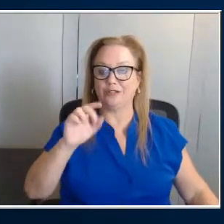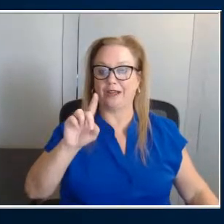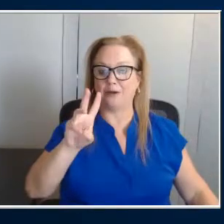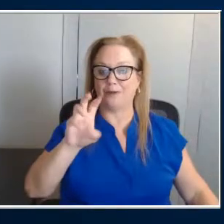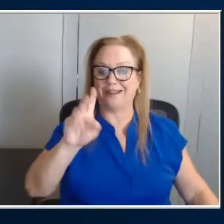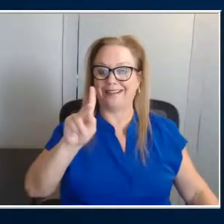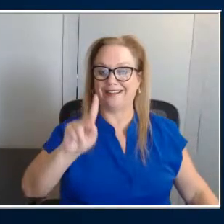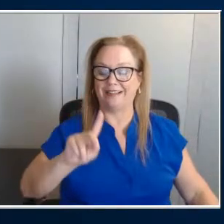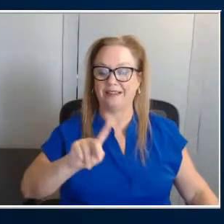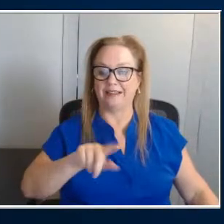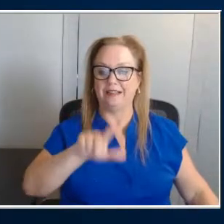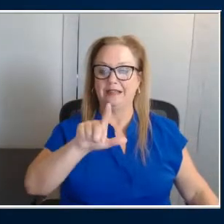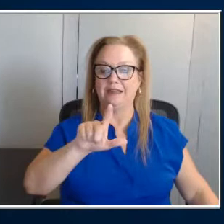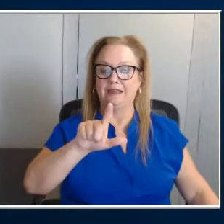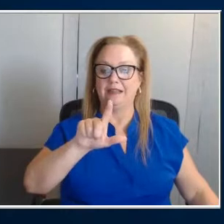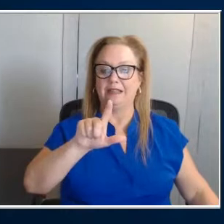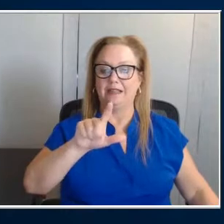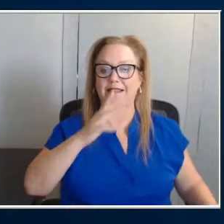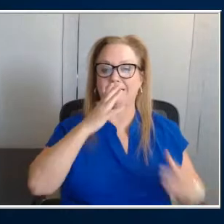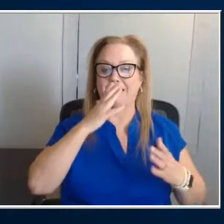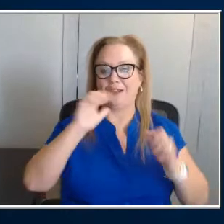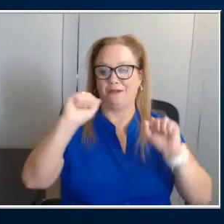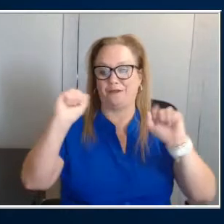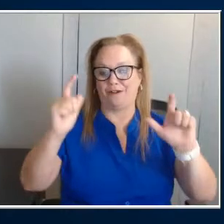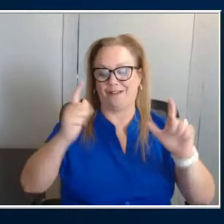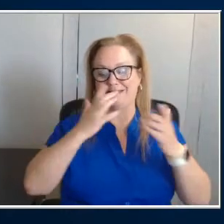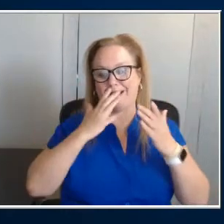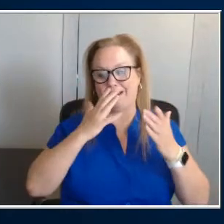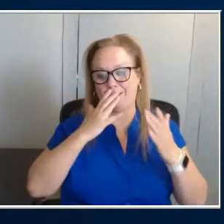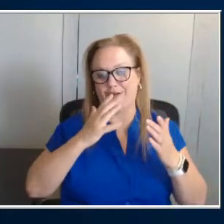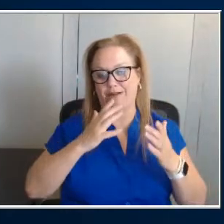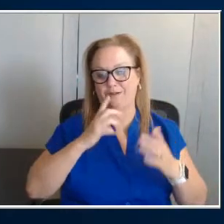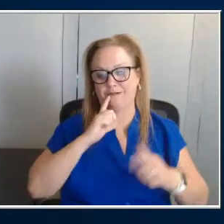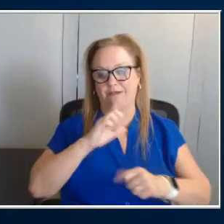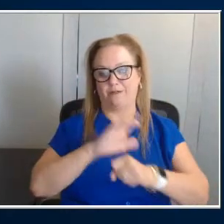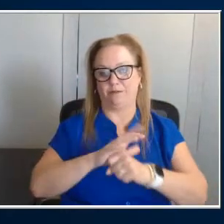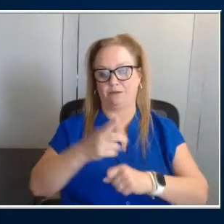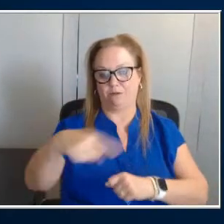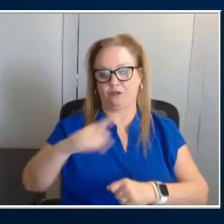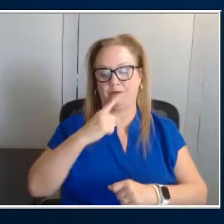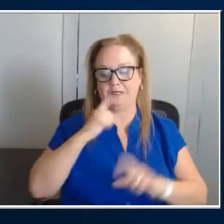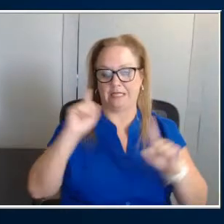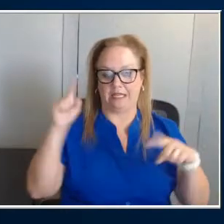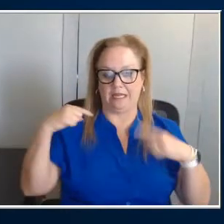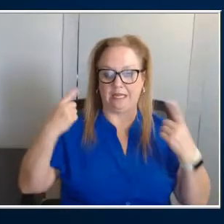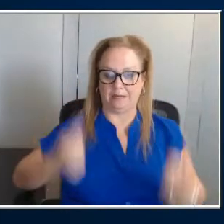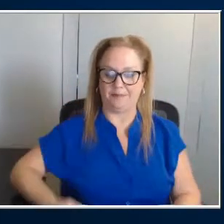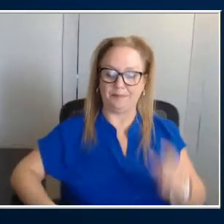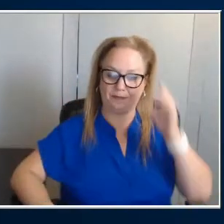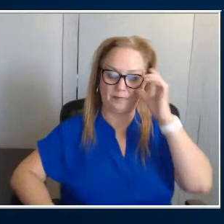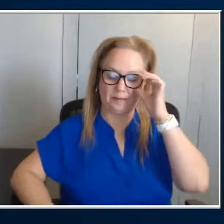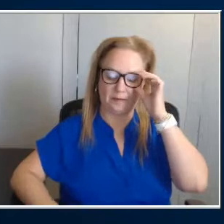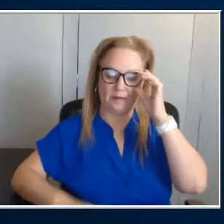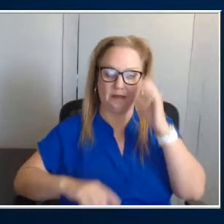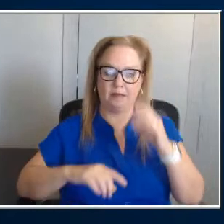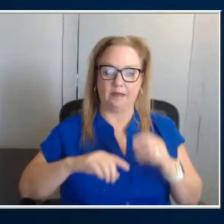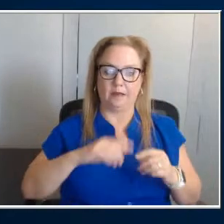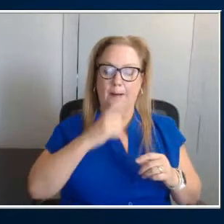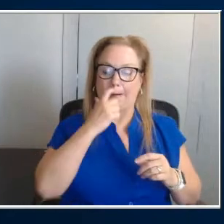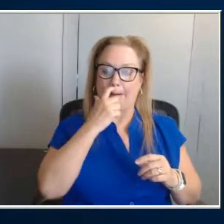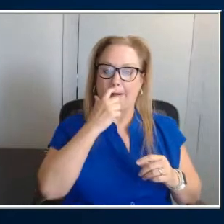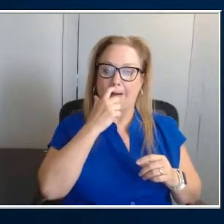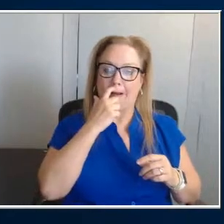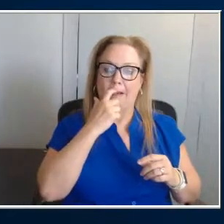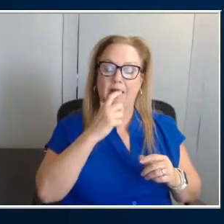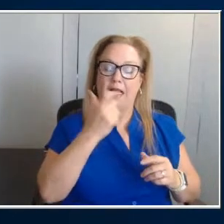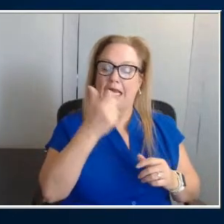Yin Lang wants to know, and thank you for all that too. It just reaffirms what you guys have been saying over and over again. Yin Lang wants to know, have there been any